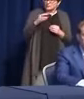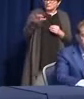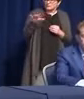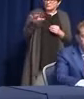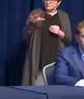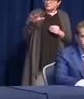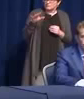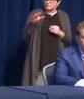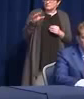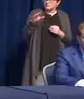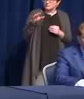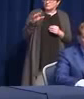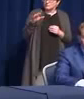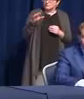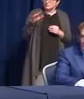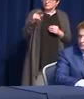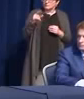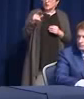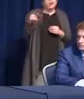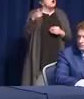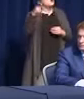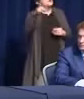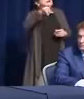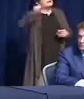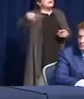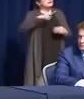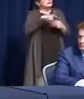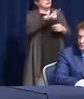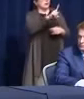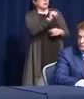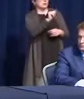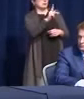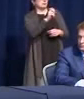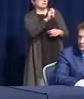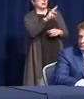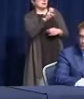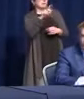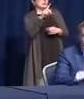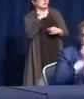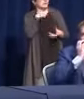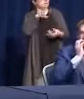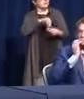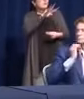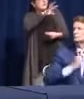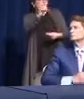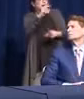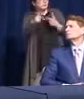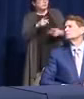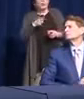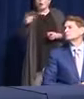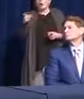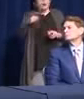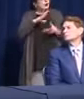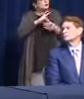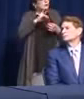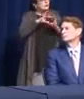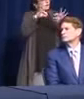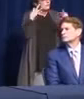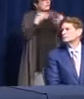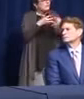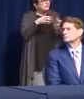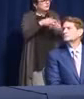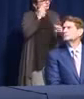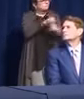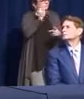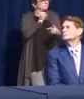No? Lakewood, as part of John's question. You're talking about the family? No, this was